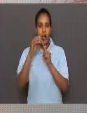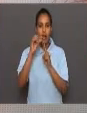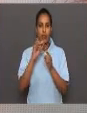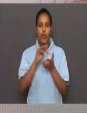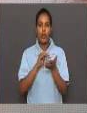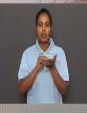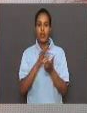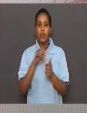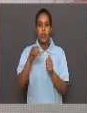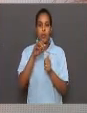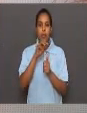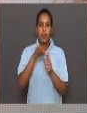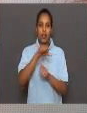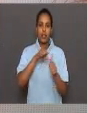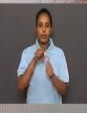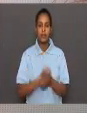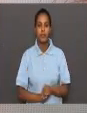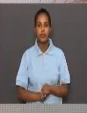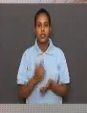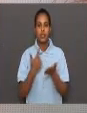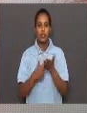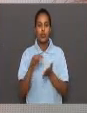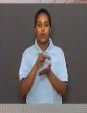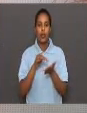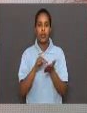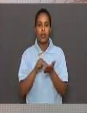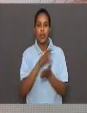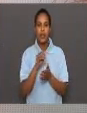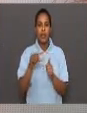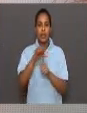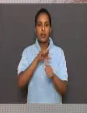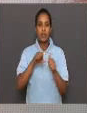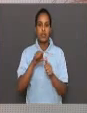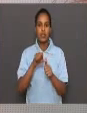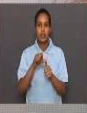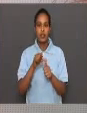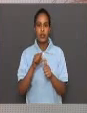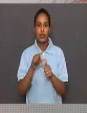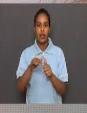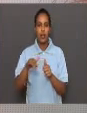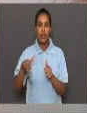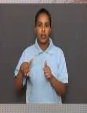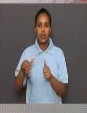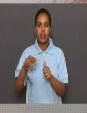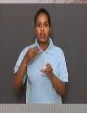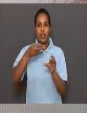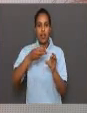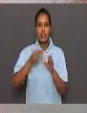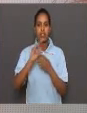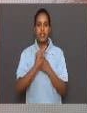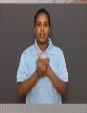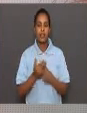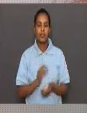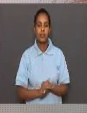non-polar molecules and atoms, then these molecules and atoms would remain in